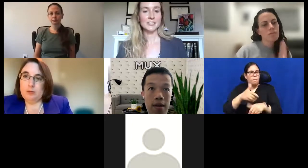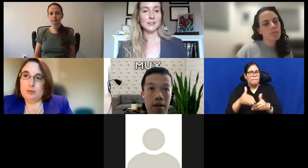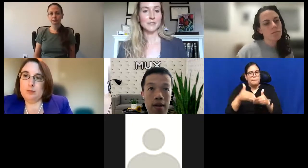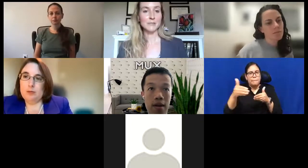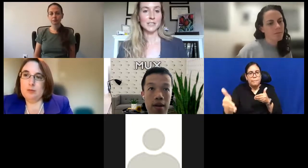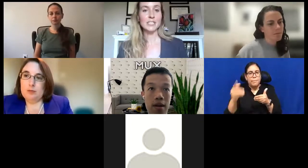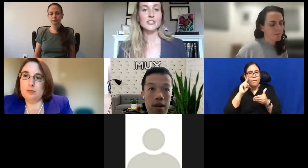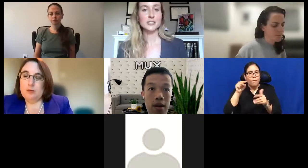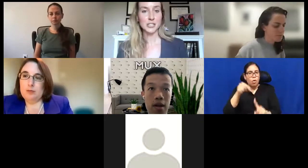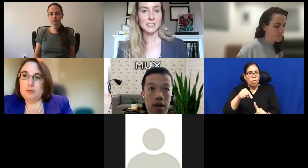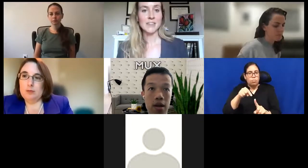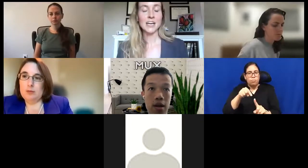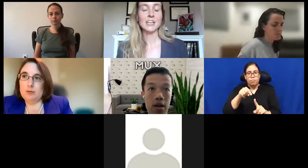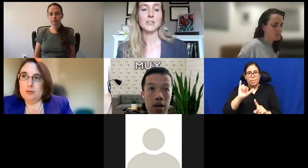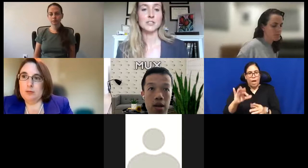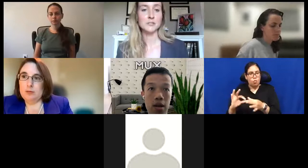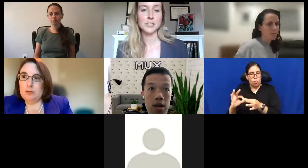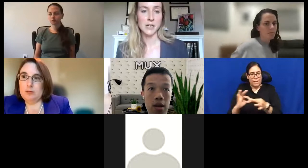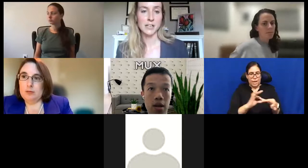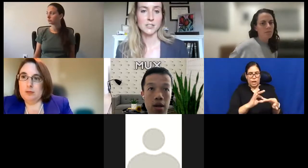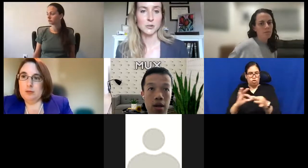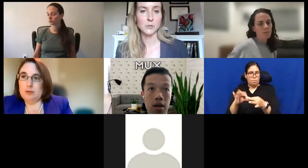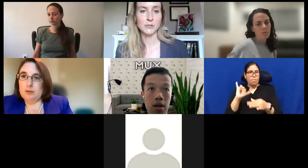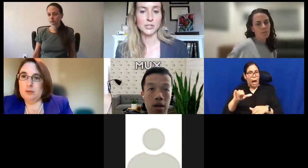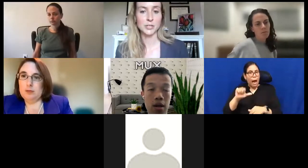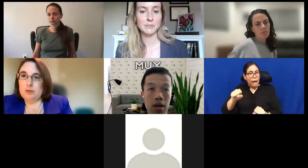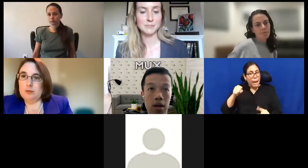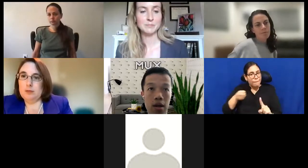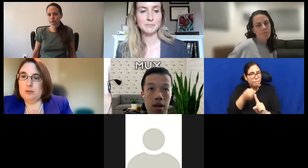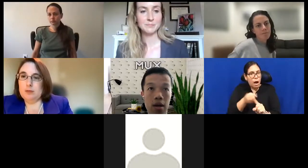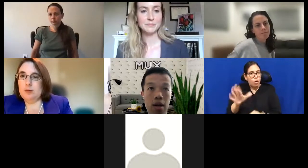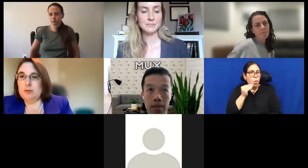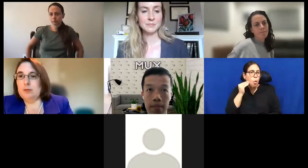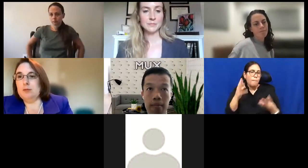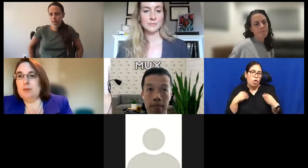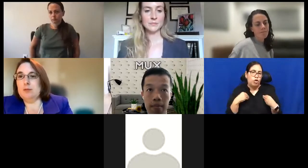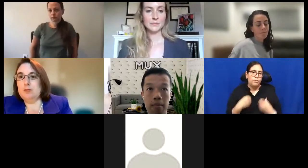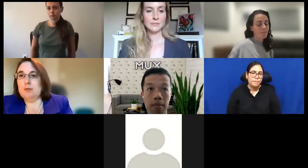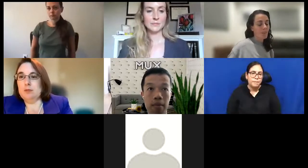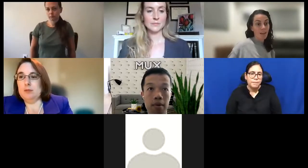the nature of their relationships, and that can have a huge impact on homeownership.